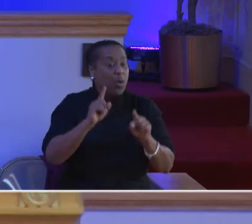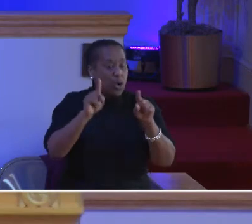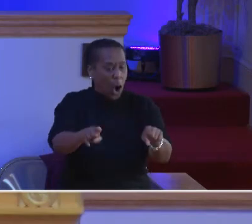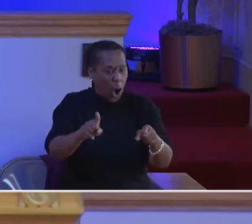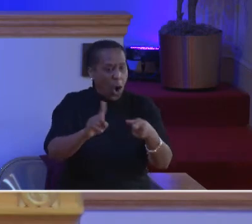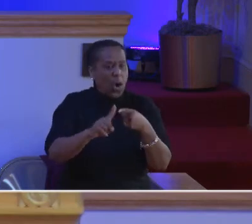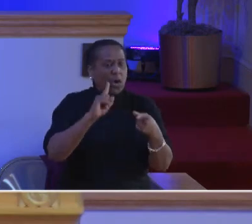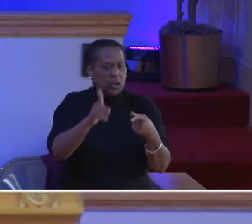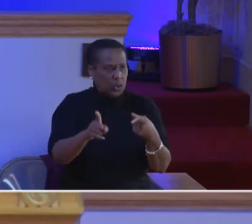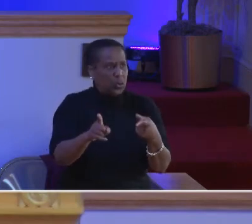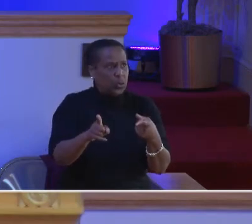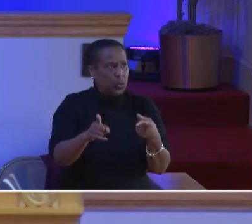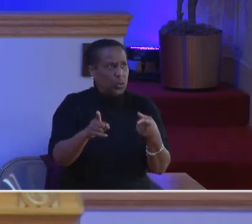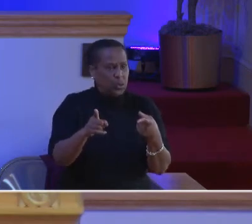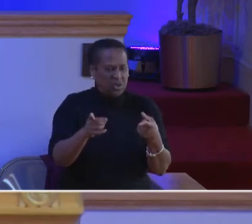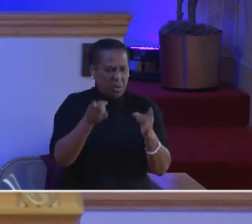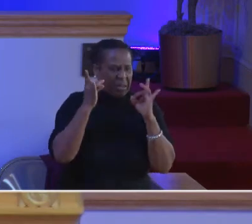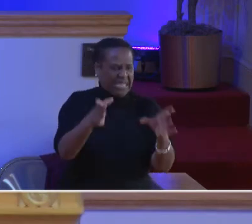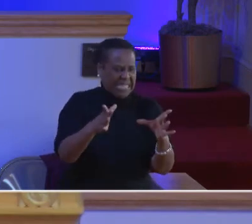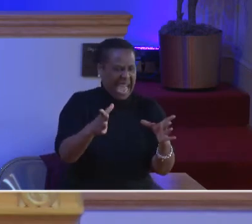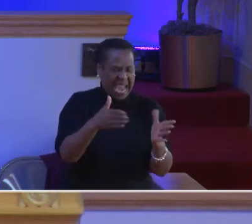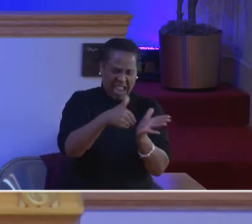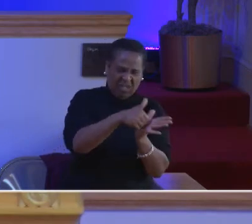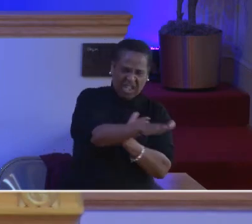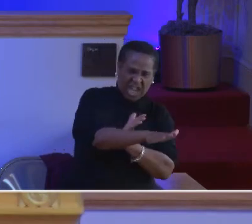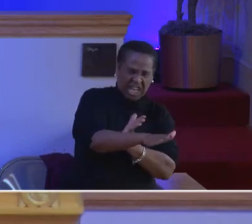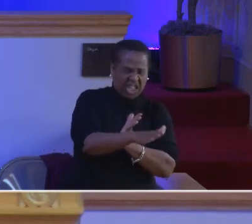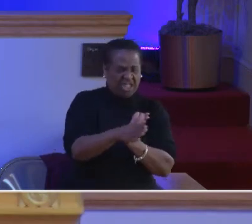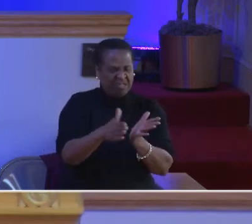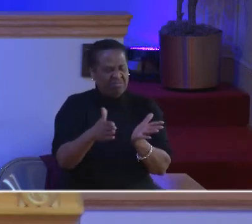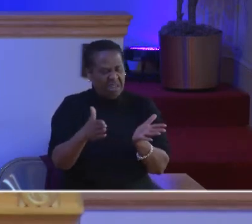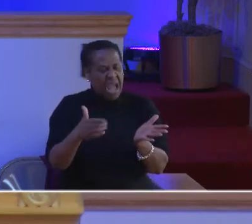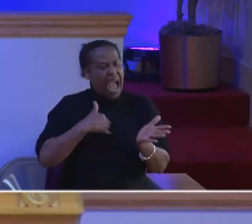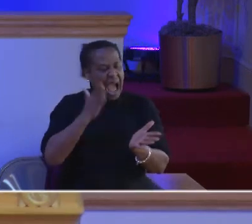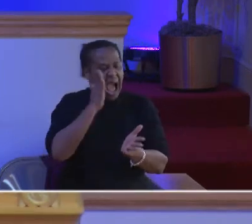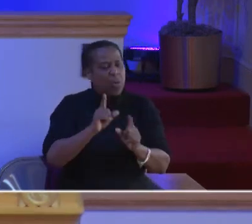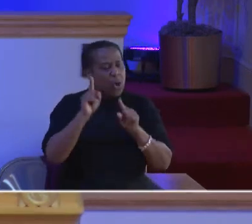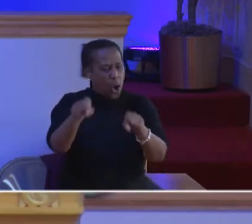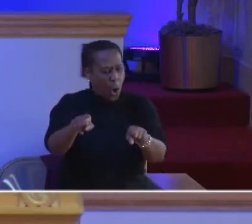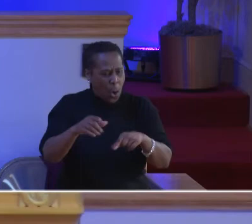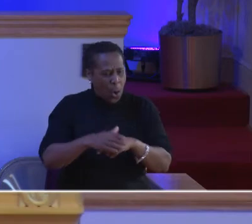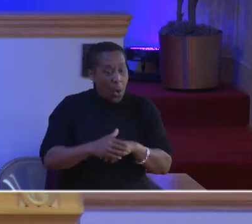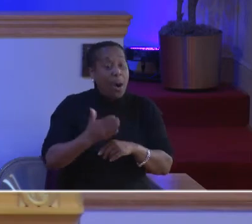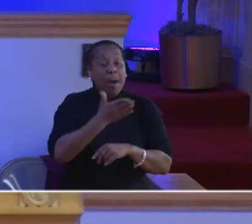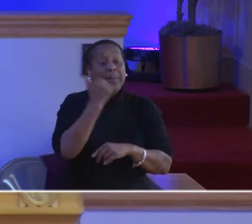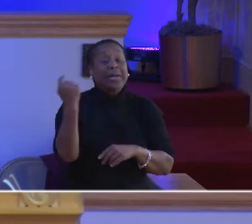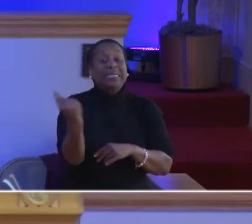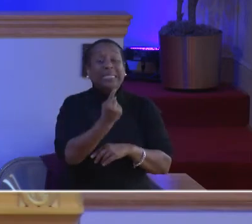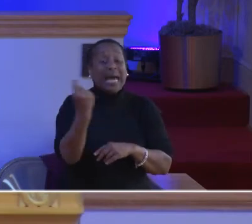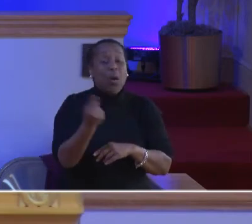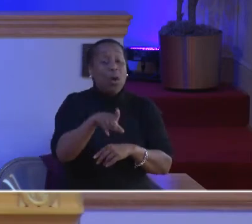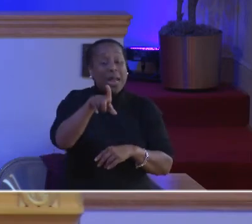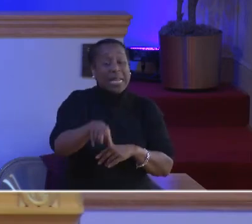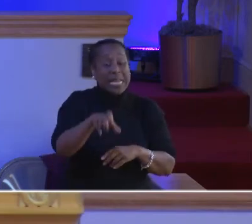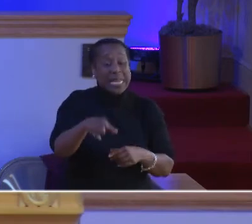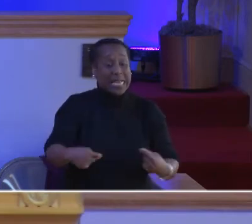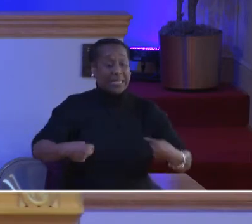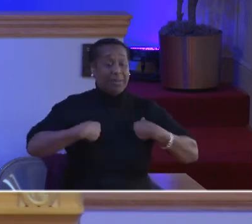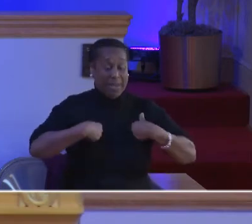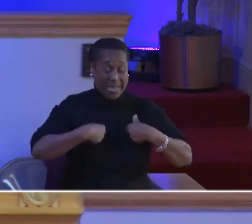be despised and rejected of my own people. I'll go, but somebody needs